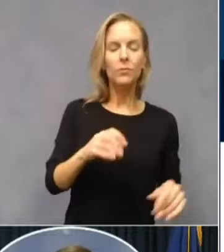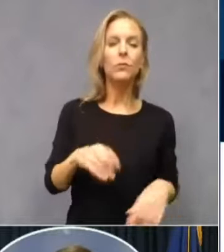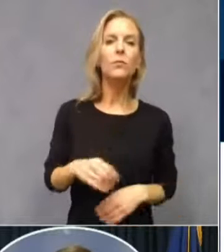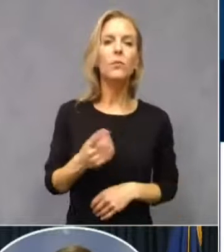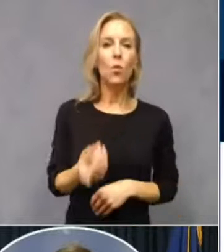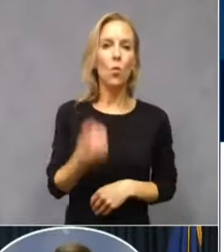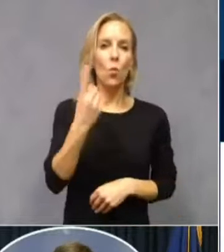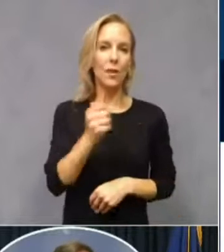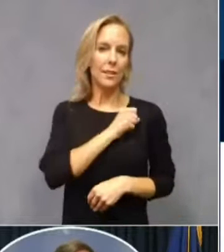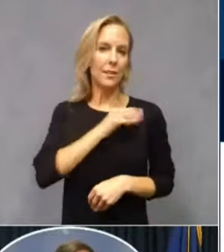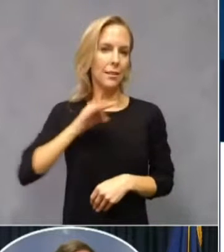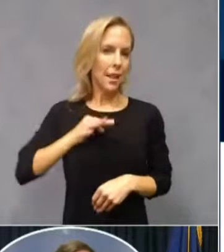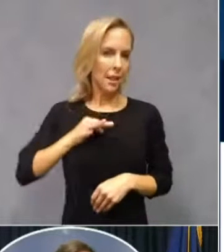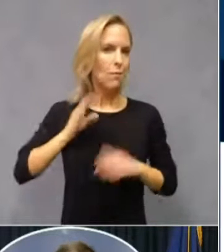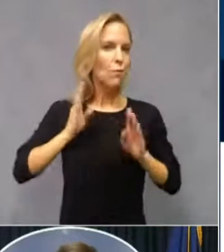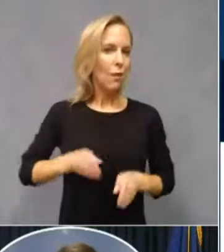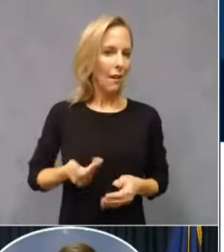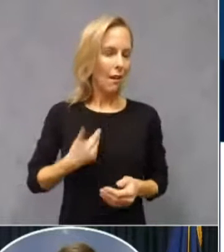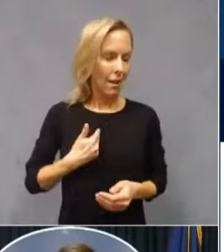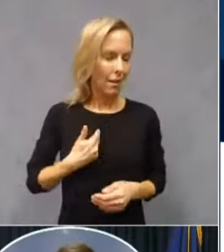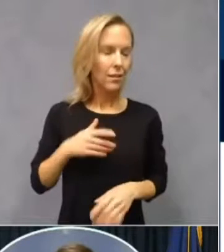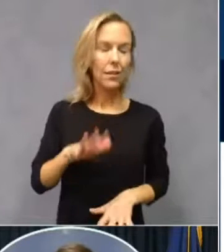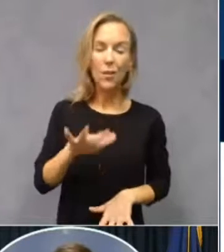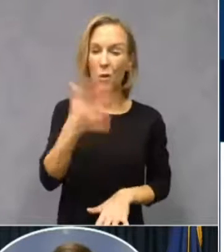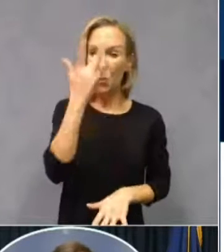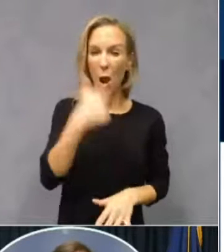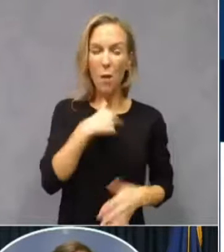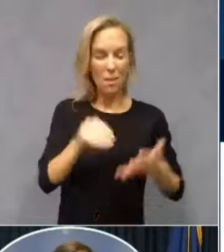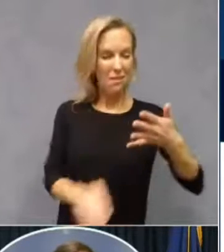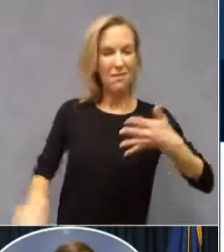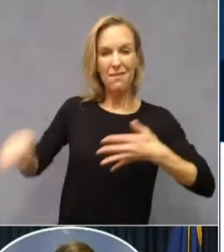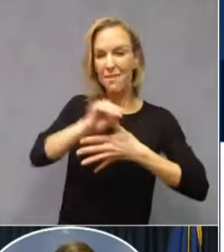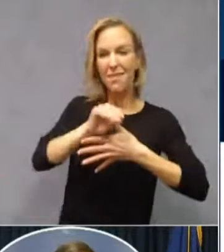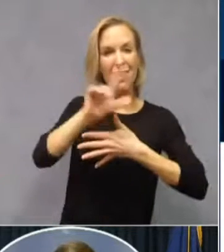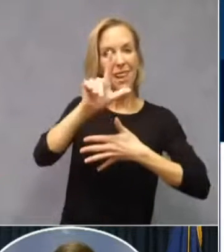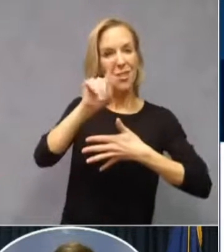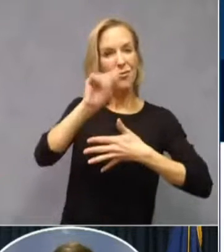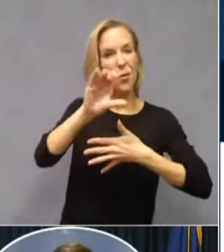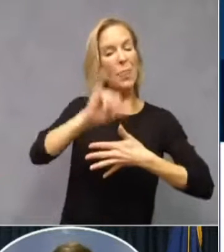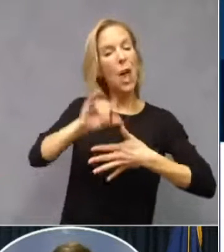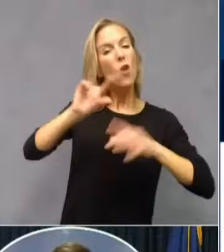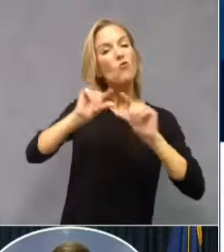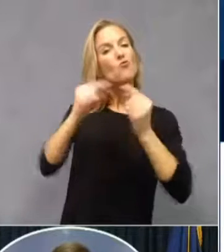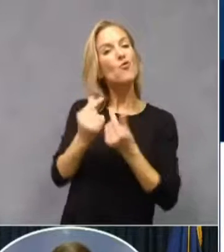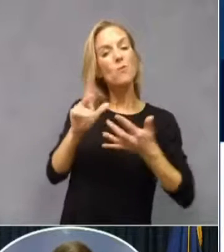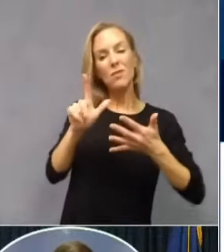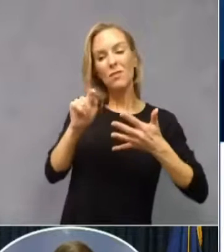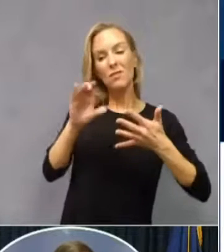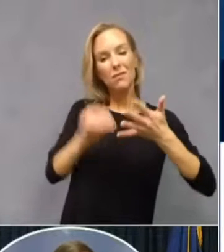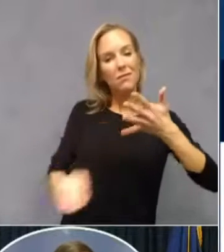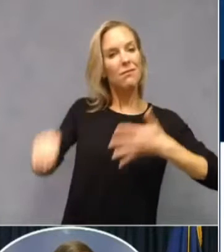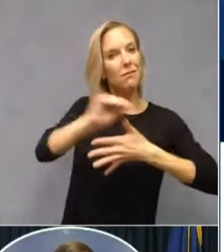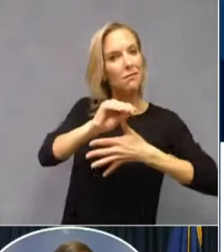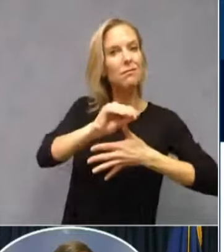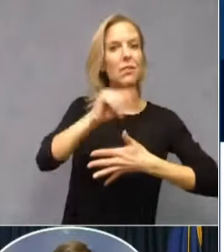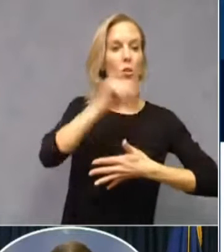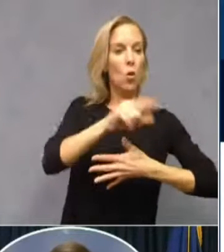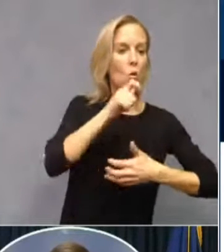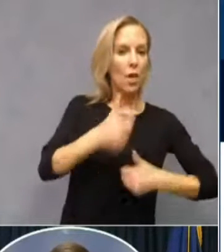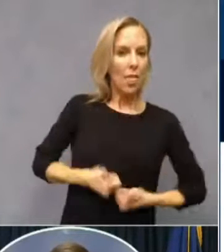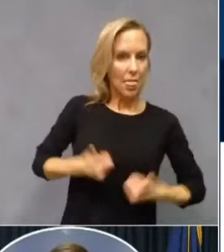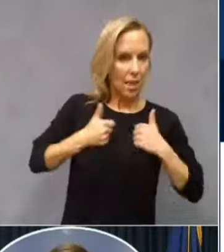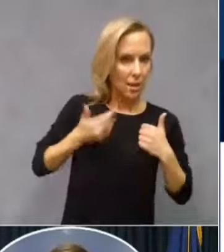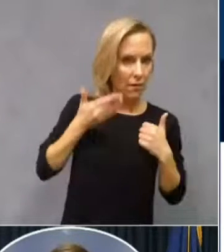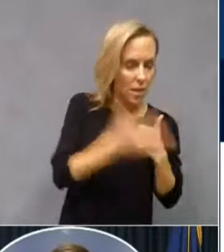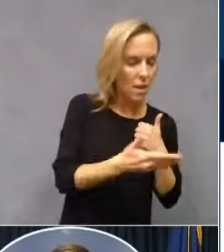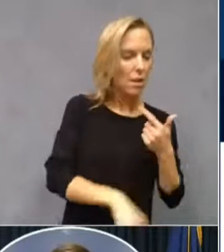member. This is why we have prioritized this group and why our goal is to get every one of the residents and every one